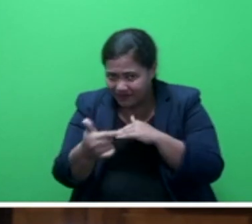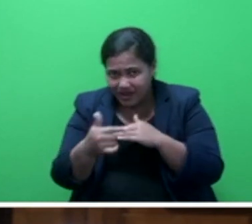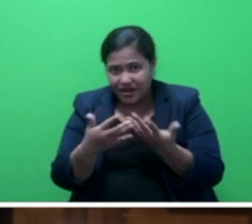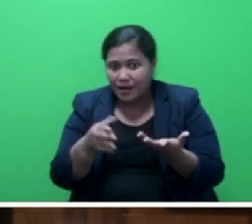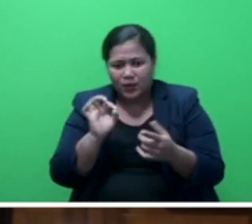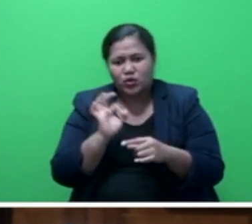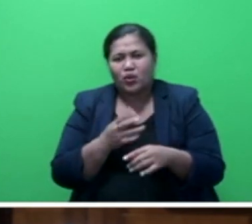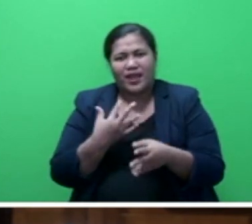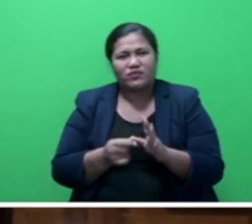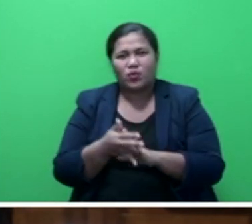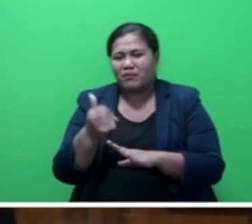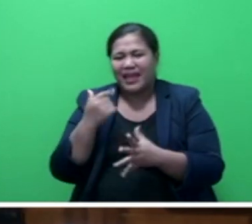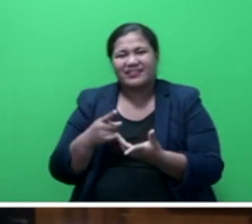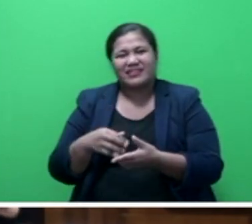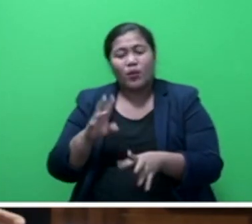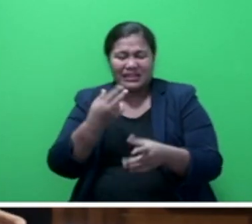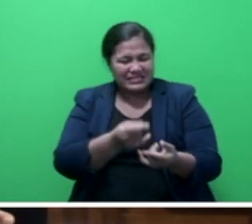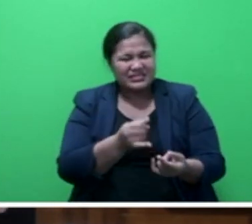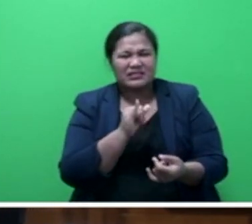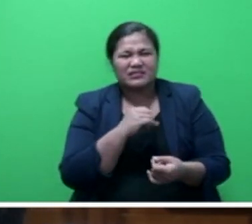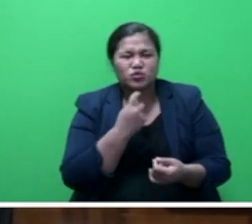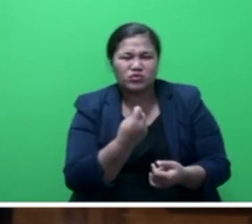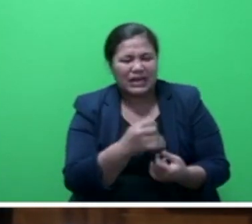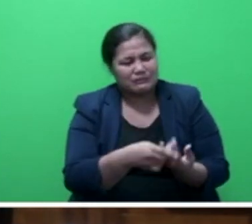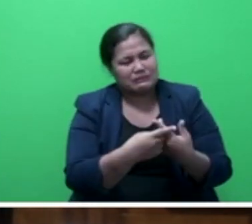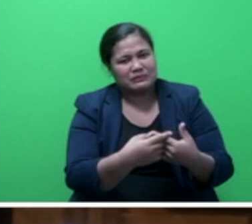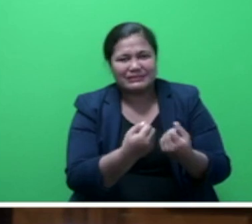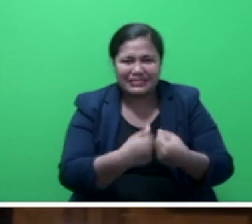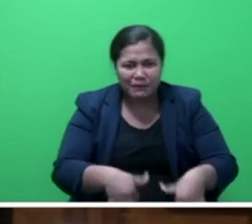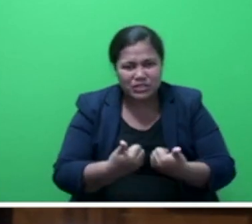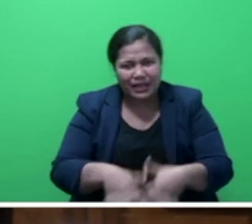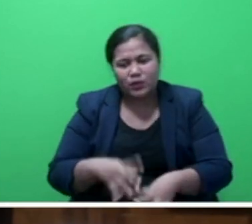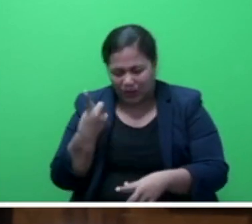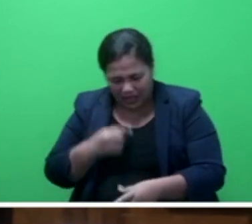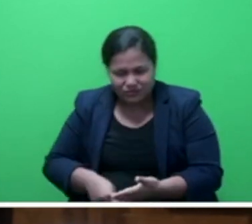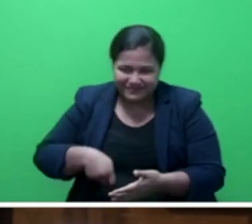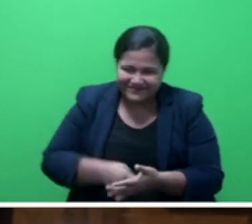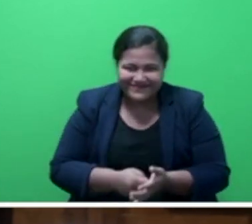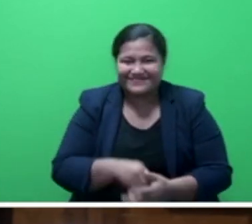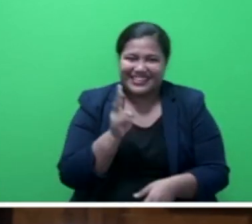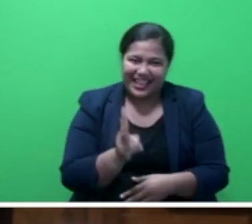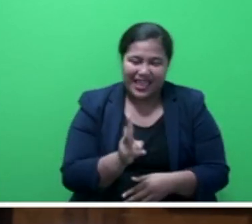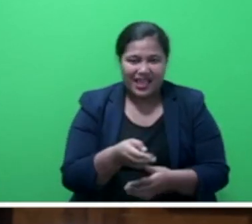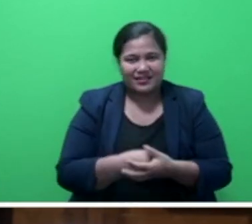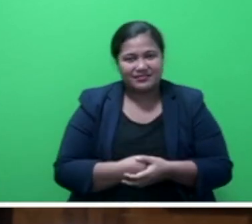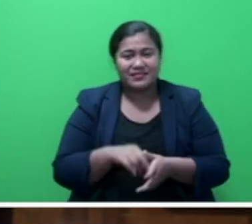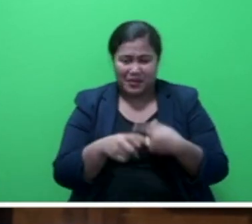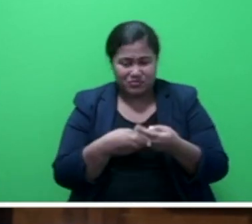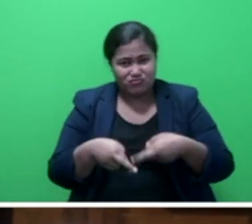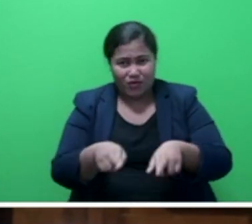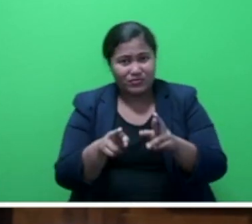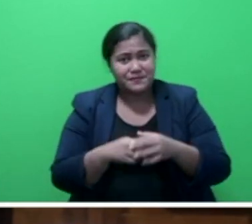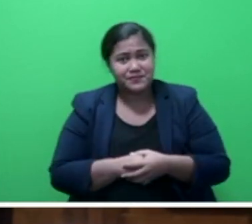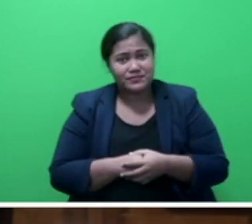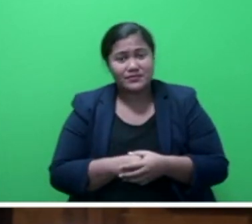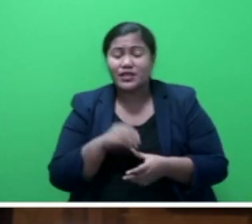go back and fix up these roads within 3 or 4 months' time, or we get variations to contract, which actually becomes a lot more expensive. So